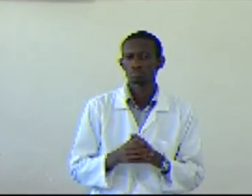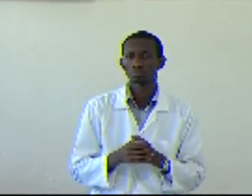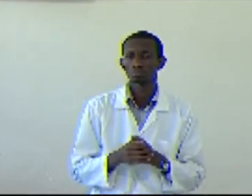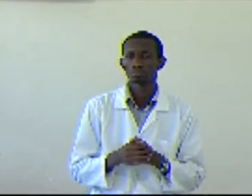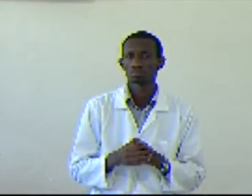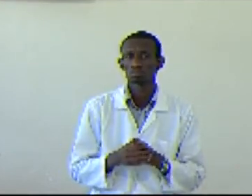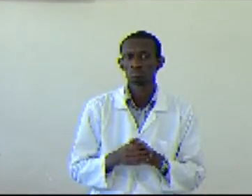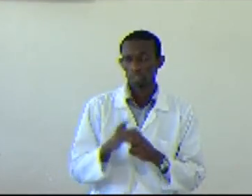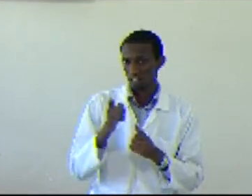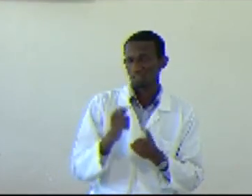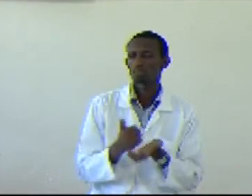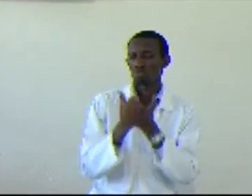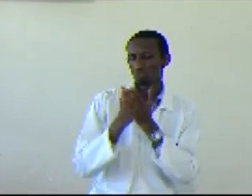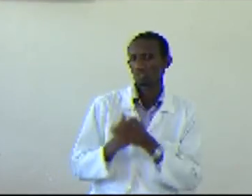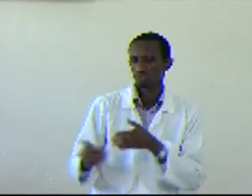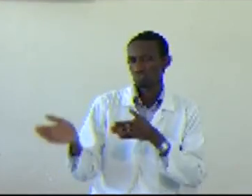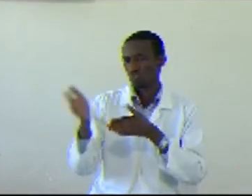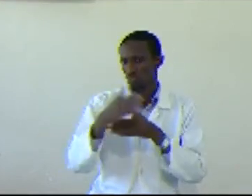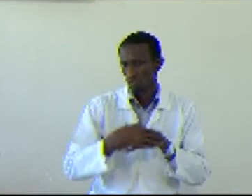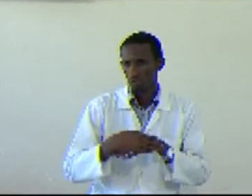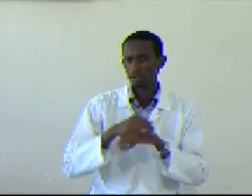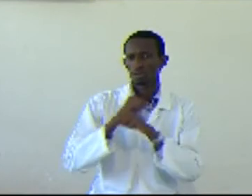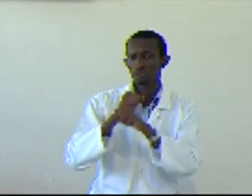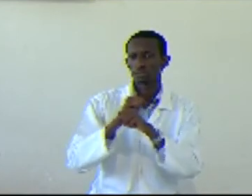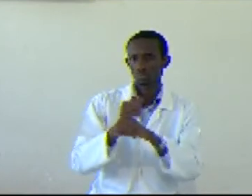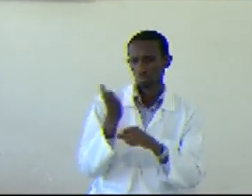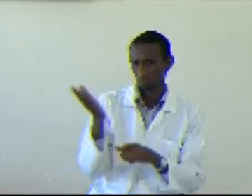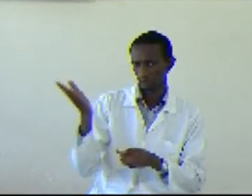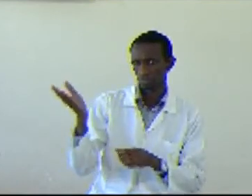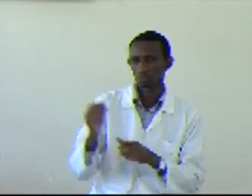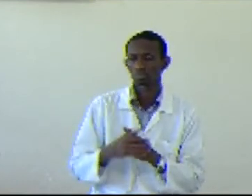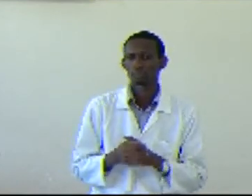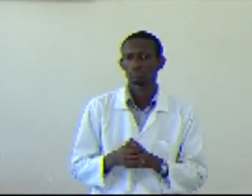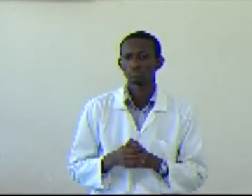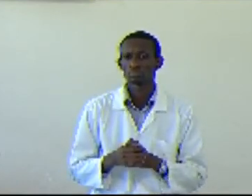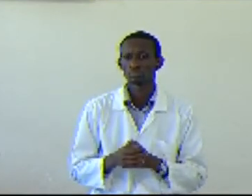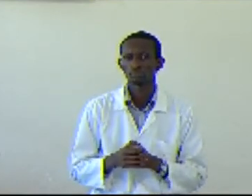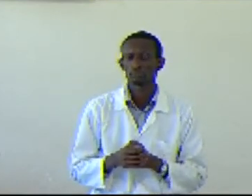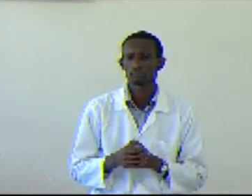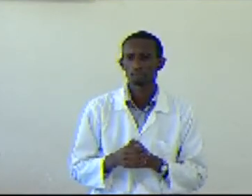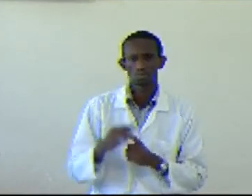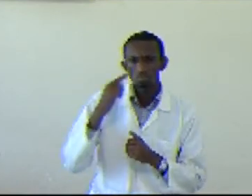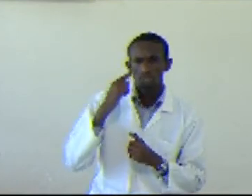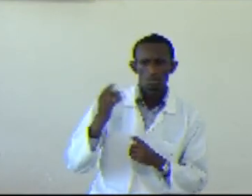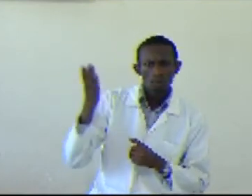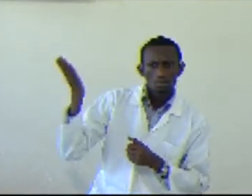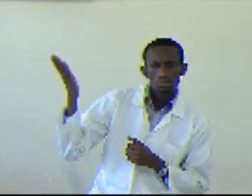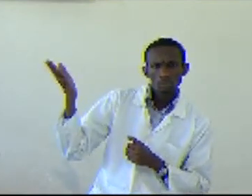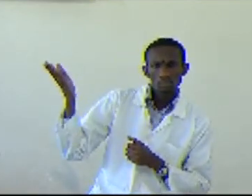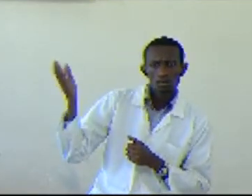the resistance that we have. That current is Hey, do you see this? It